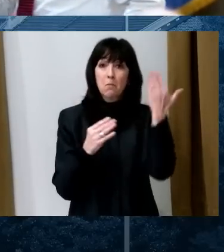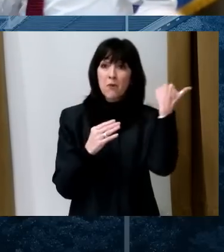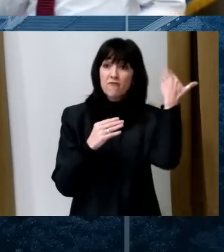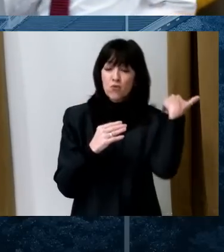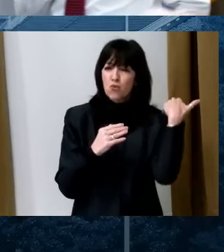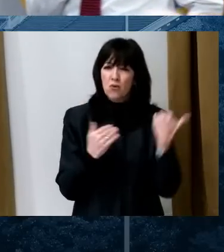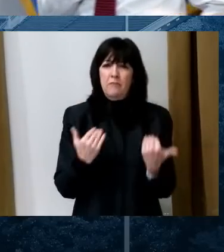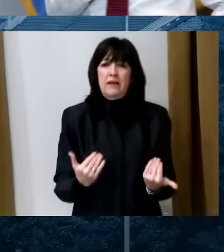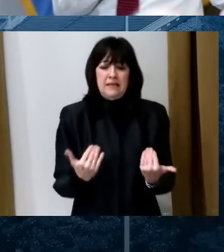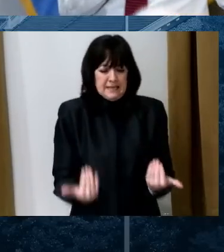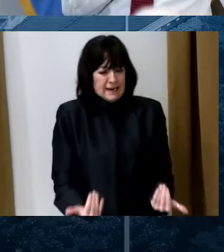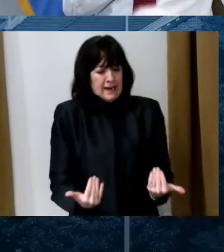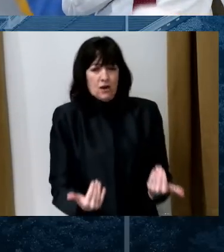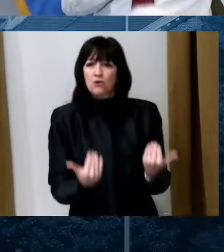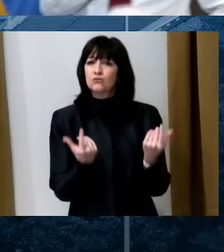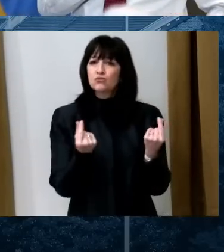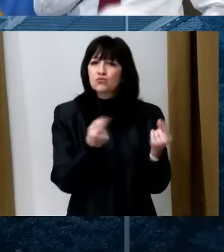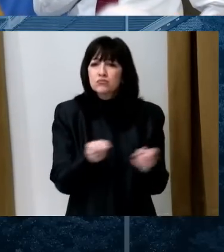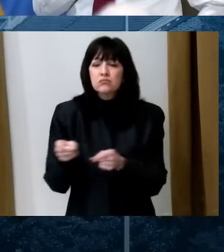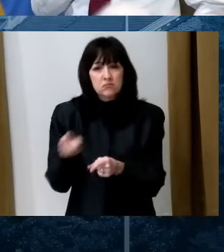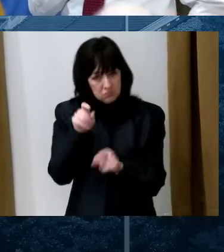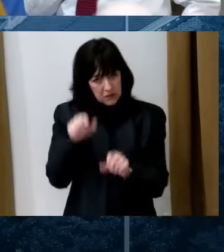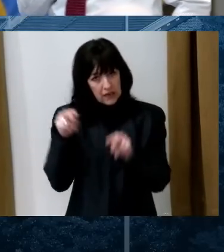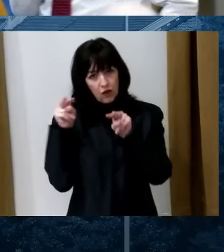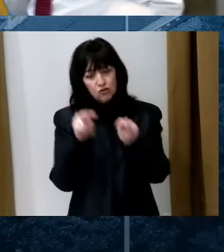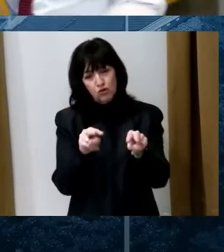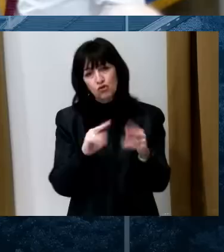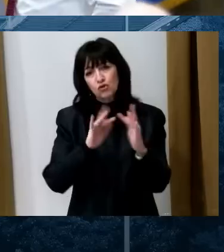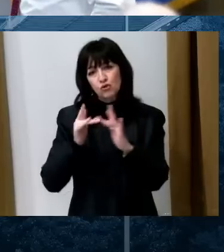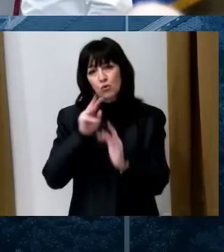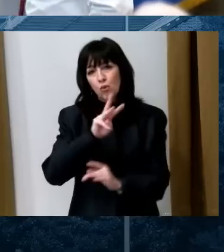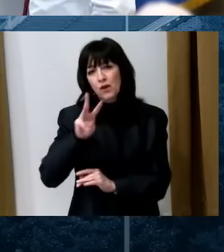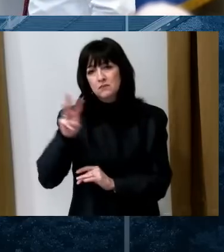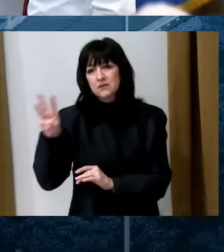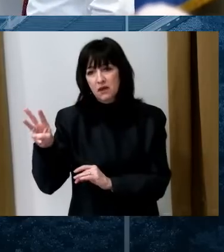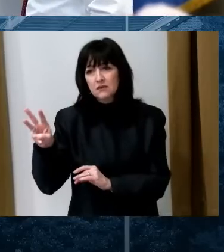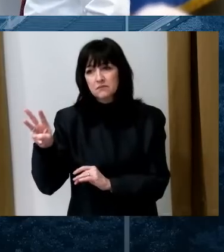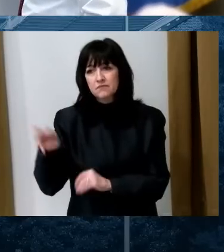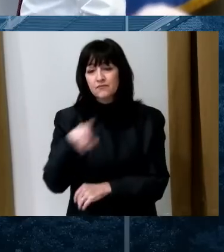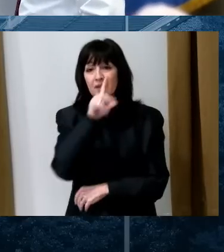There we go. We get more information from the website here at